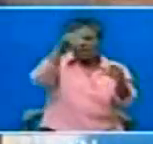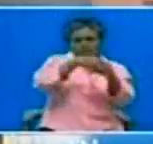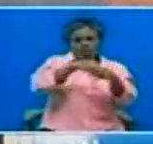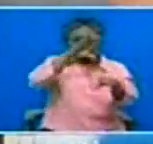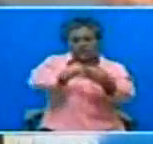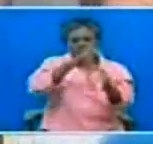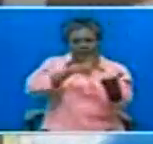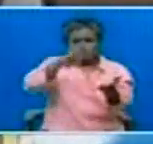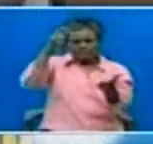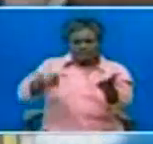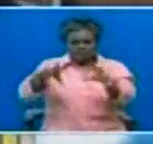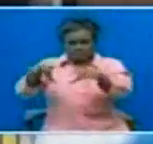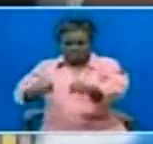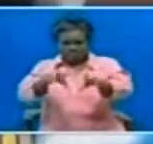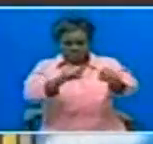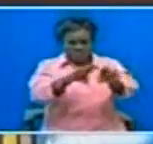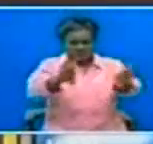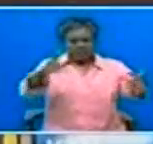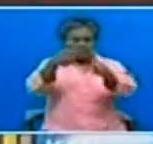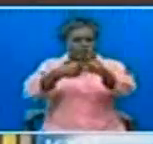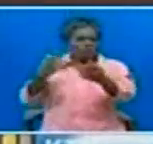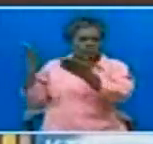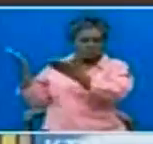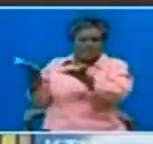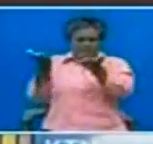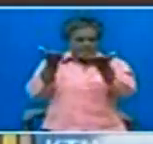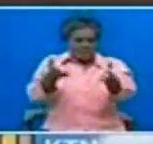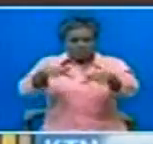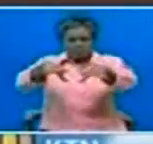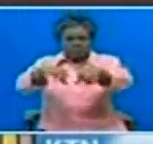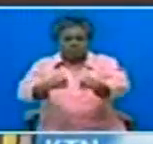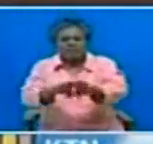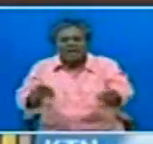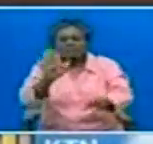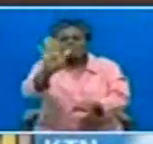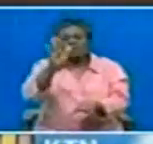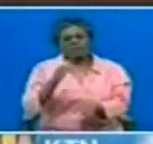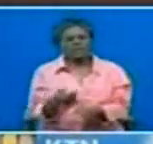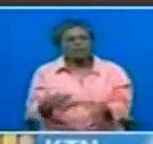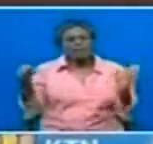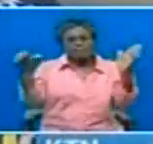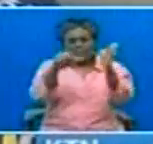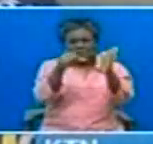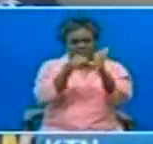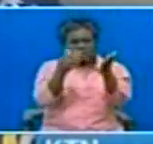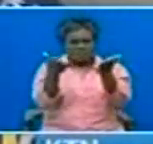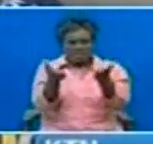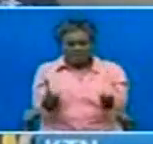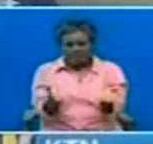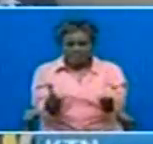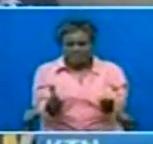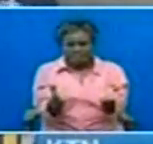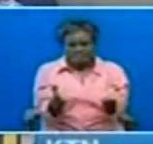and allegedly grabbed land from her. She's now a squatter in her own land. Shida yenye kwa hapa ni kwa